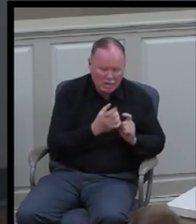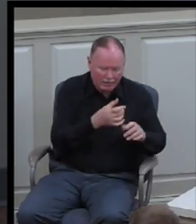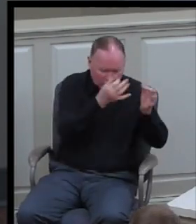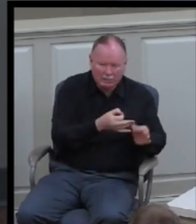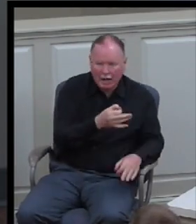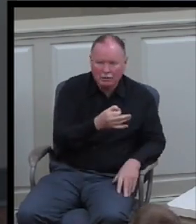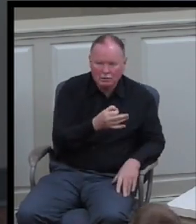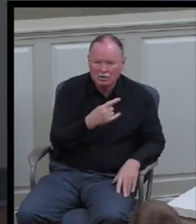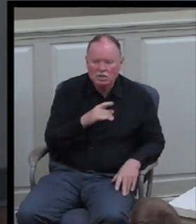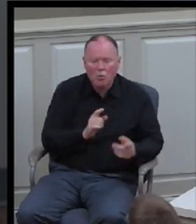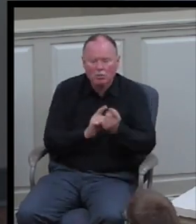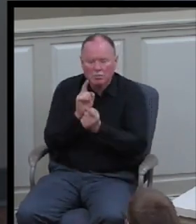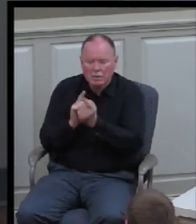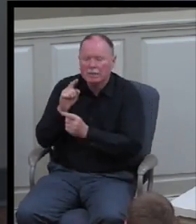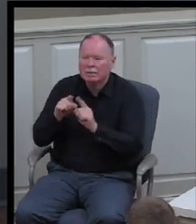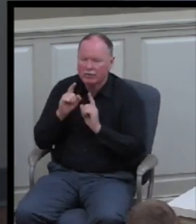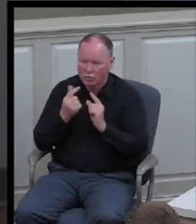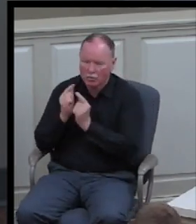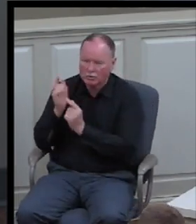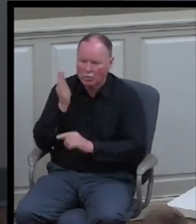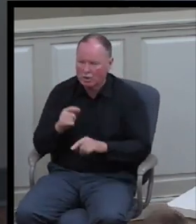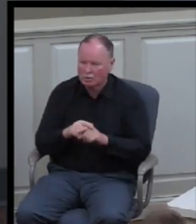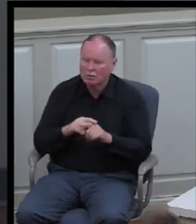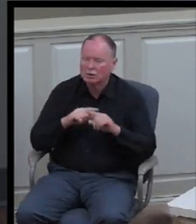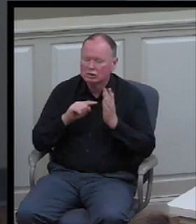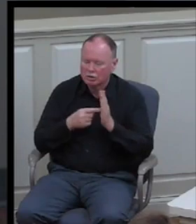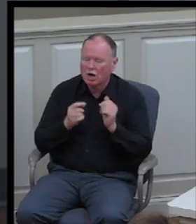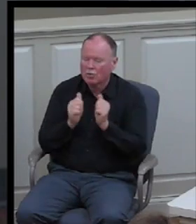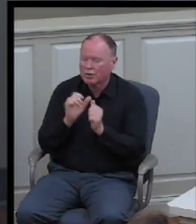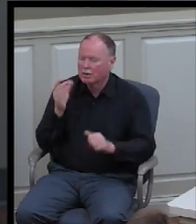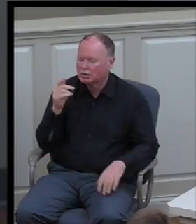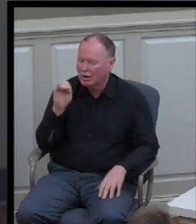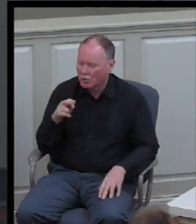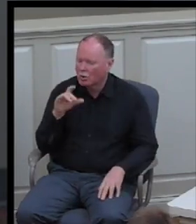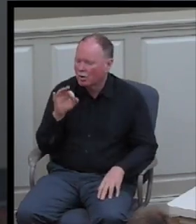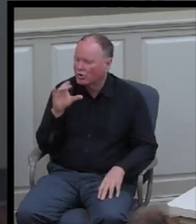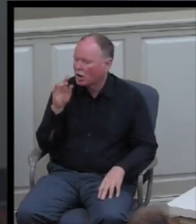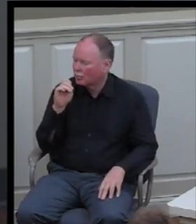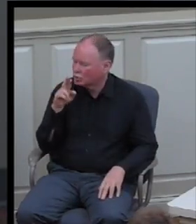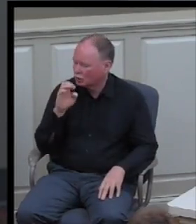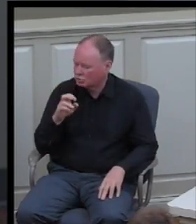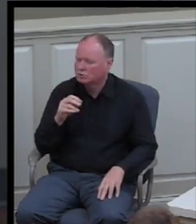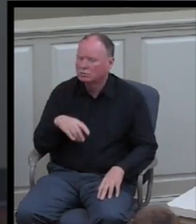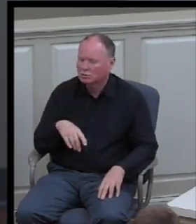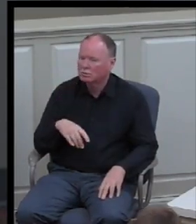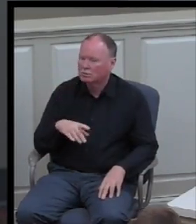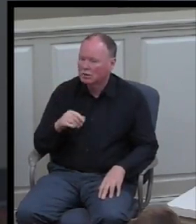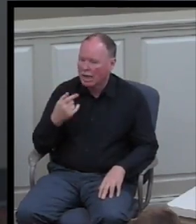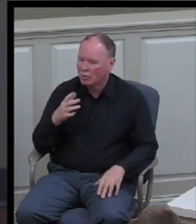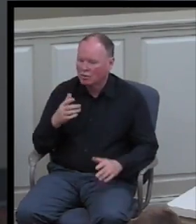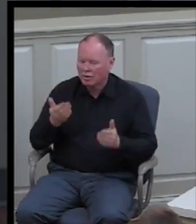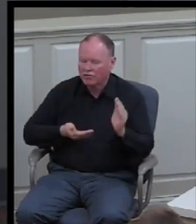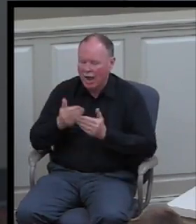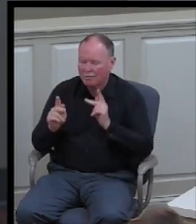get out on the road and meet with different groups, starting with the chamber membership. And Mr. Jewell said he's going to personally invite